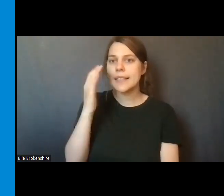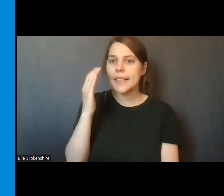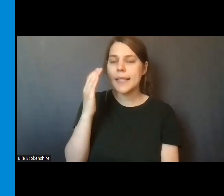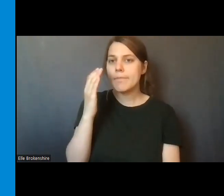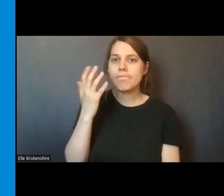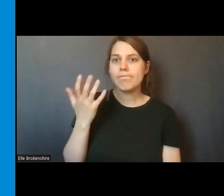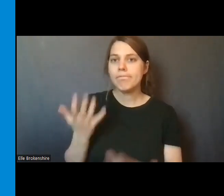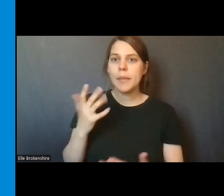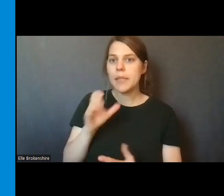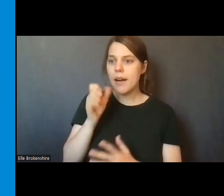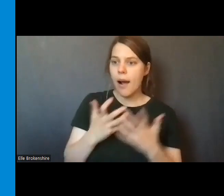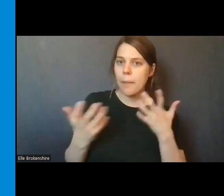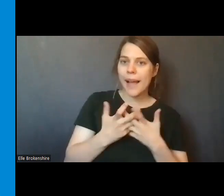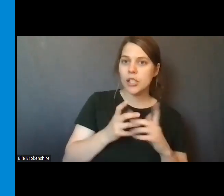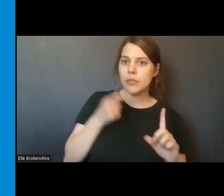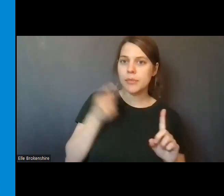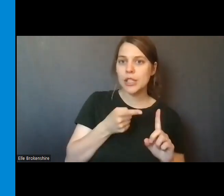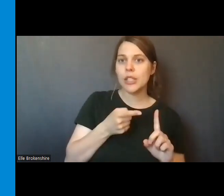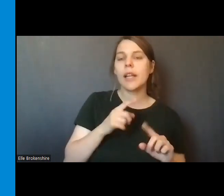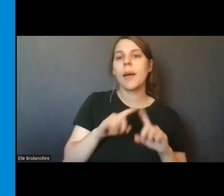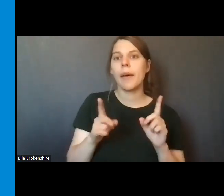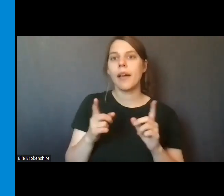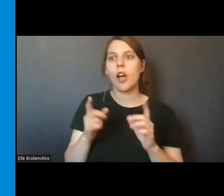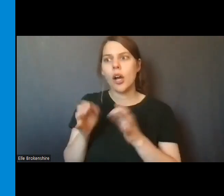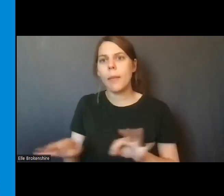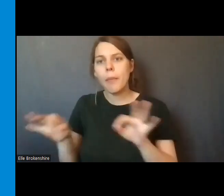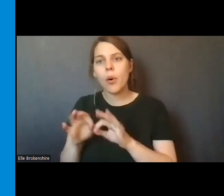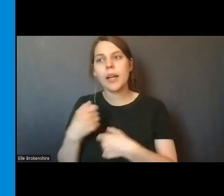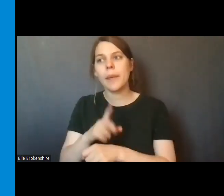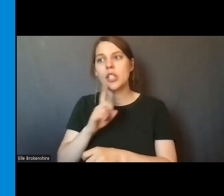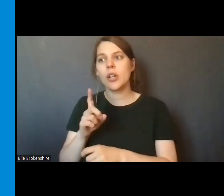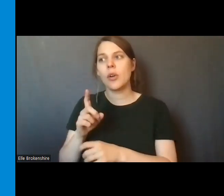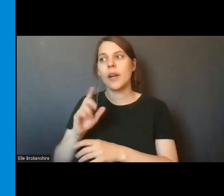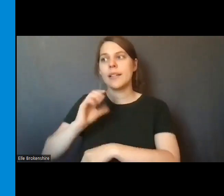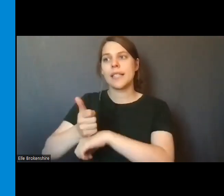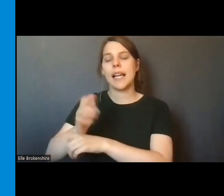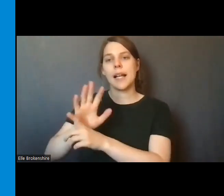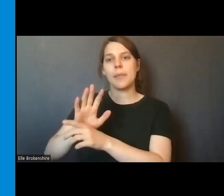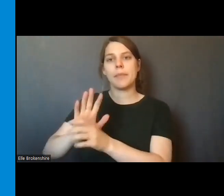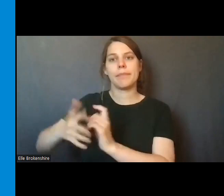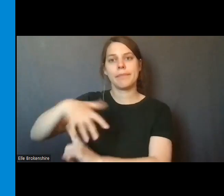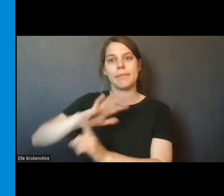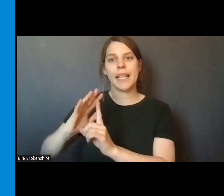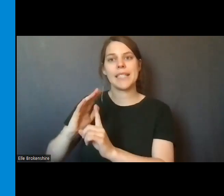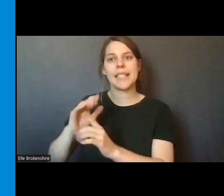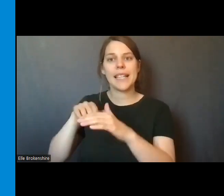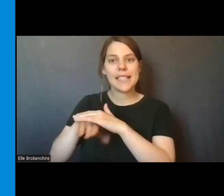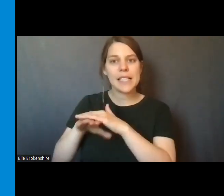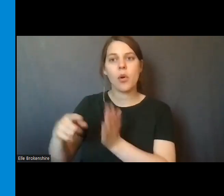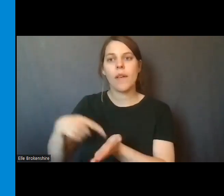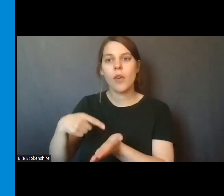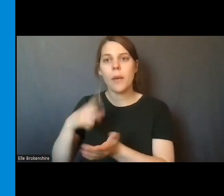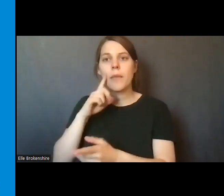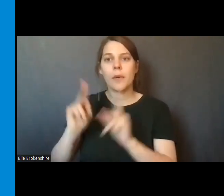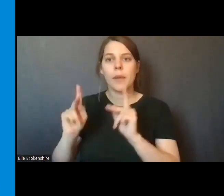mission, but are critical to ensuring that we're creating spaces that are accessible and affordable for folks all across